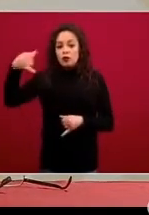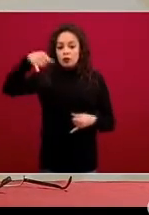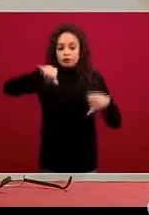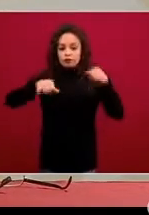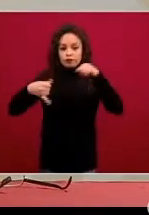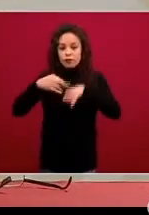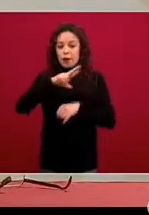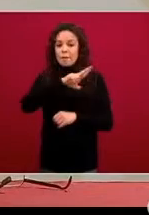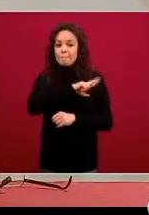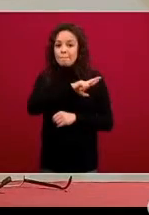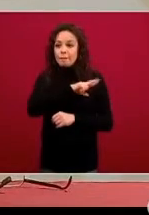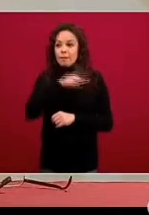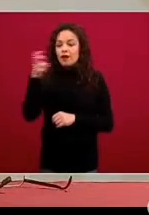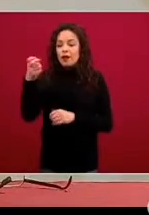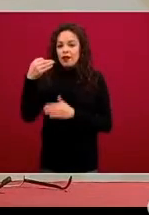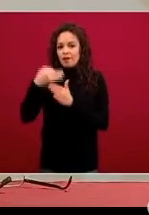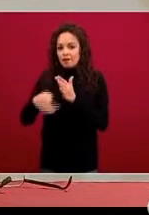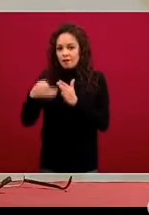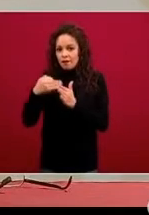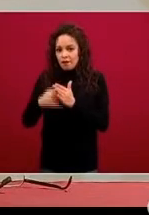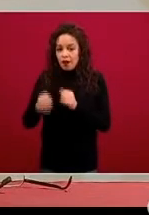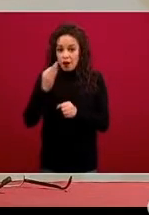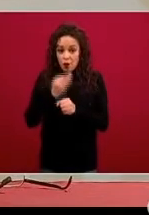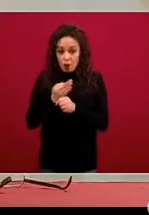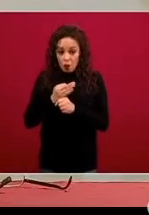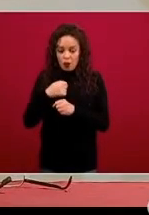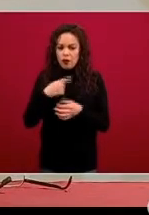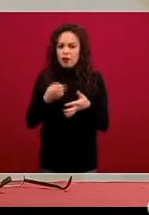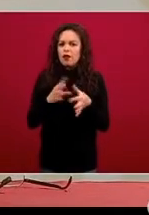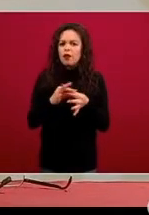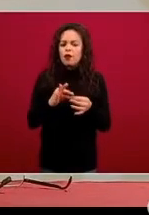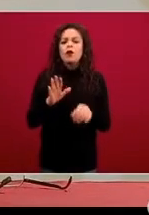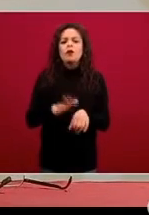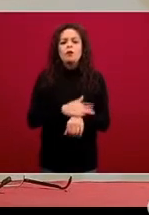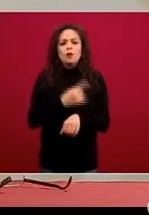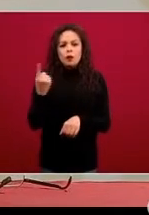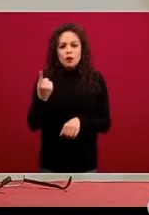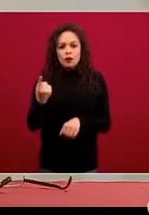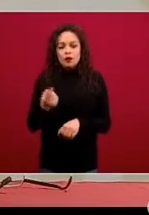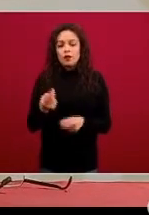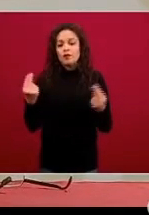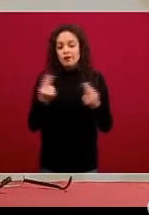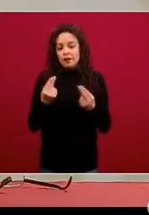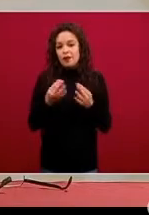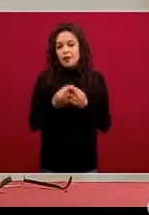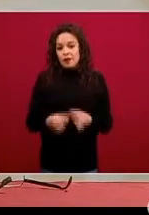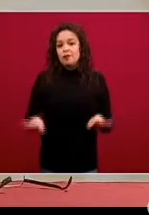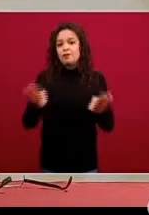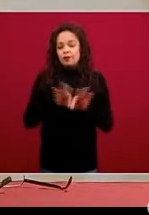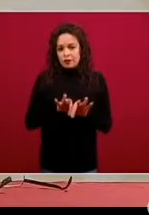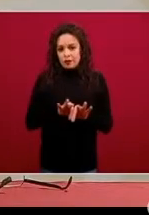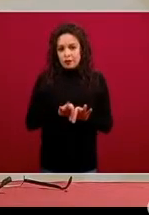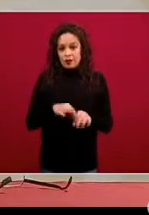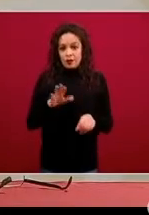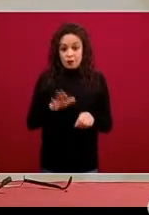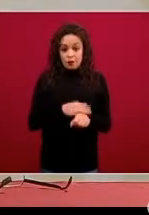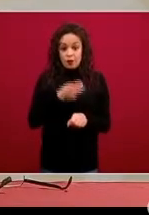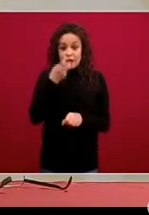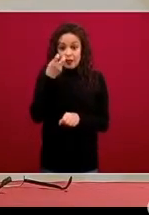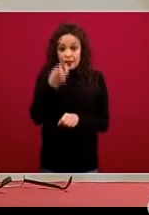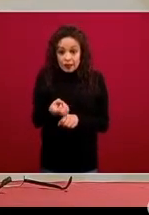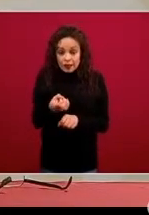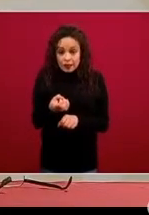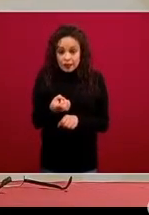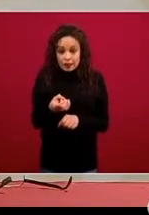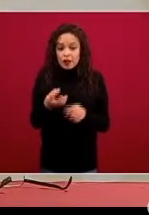and this element is the collaboration of private laboratories. I want to make this clarification because this is part